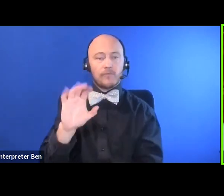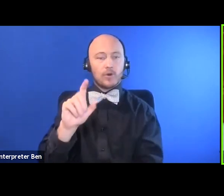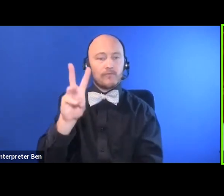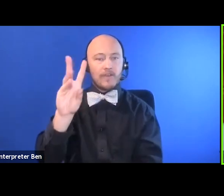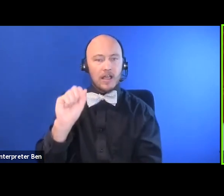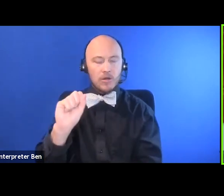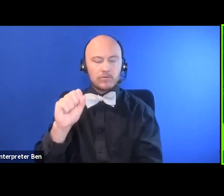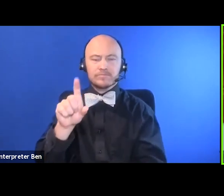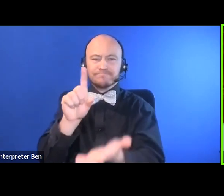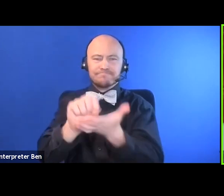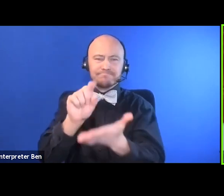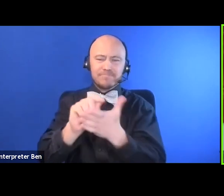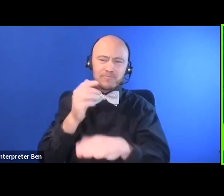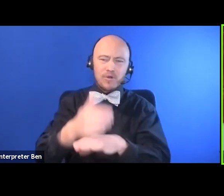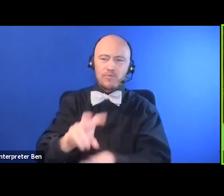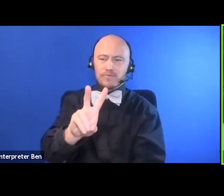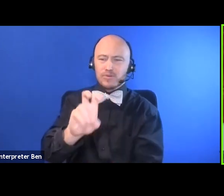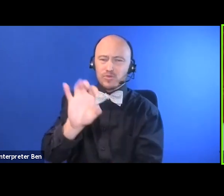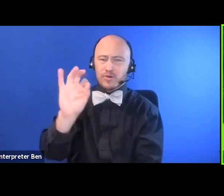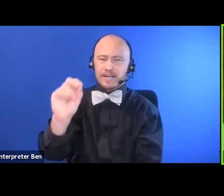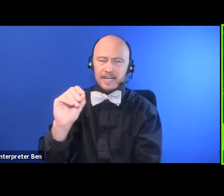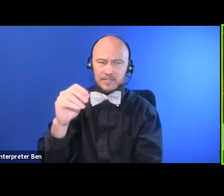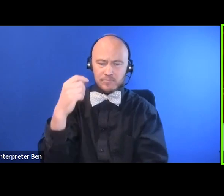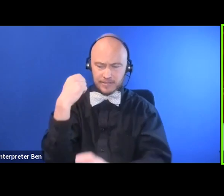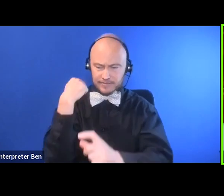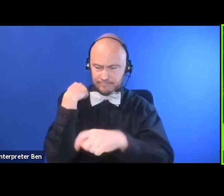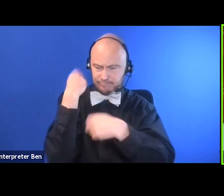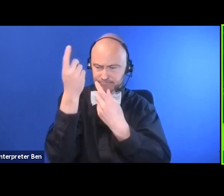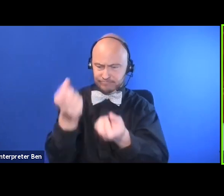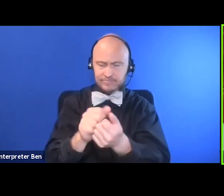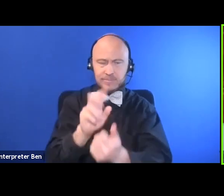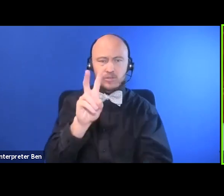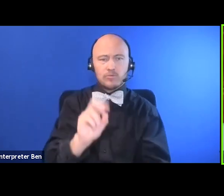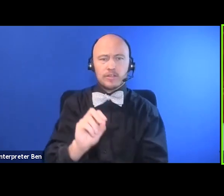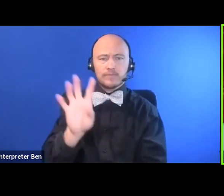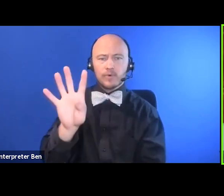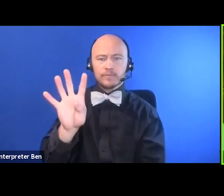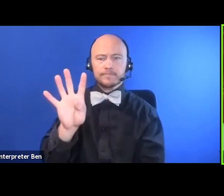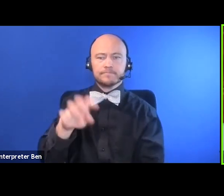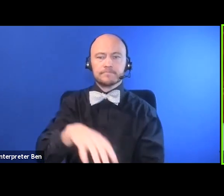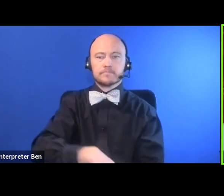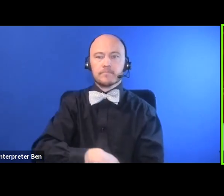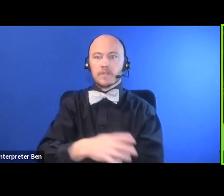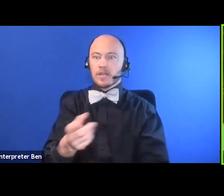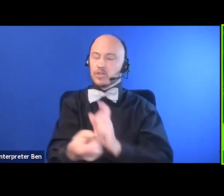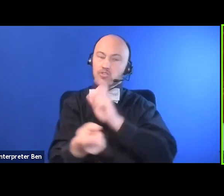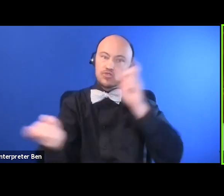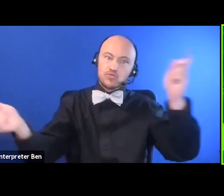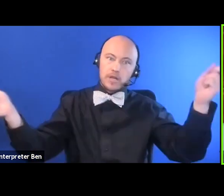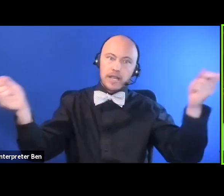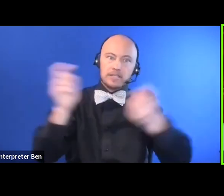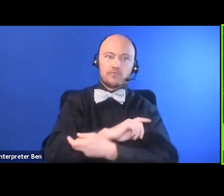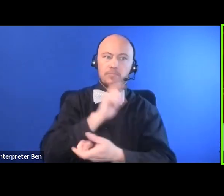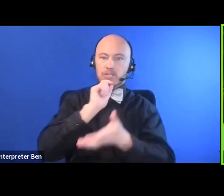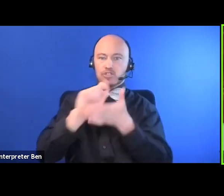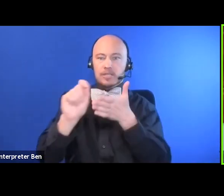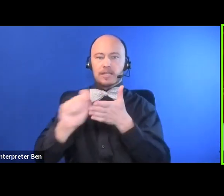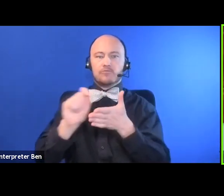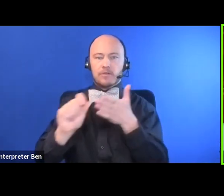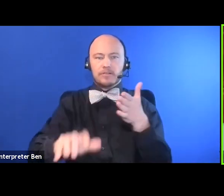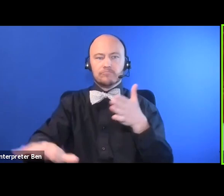over 290 books since Kundiman's inception in 2004, a radical transformation in the literary